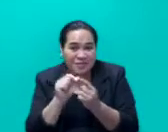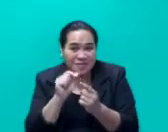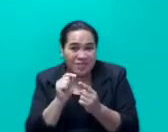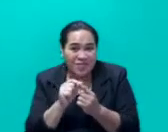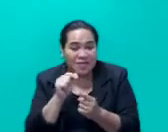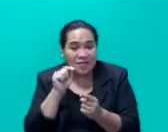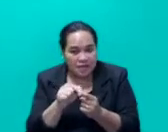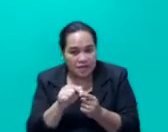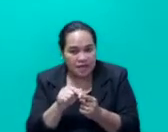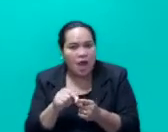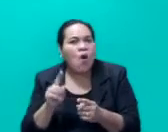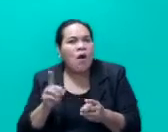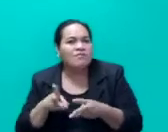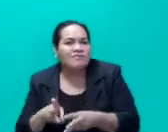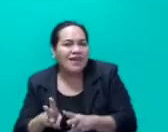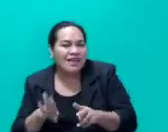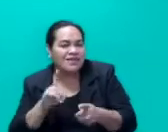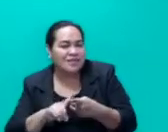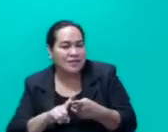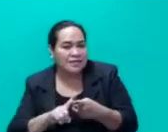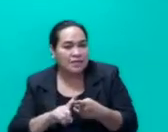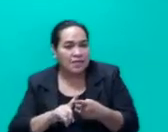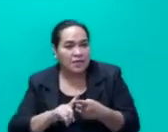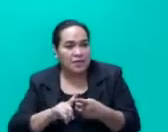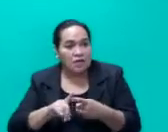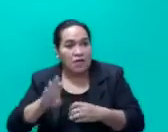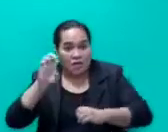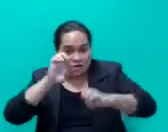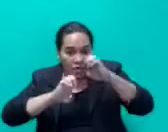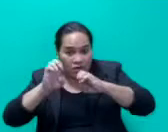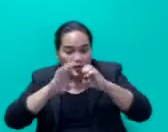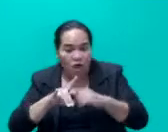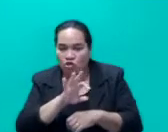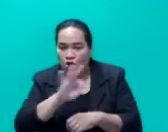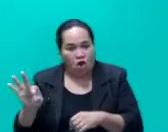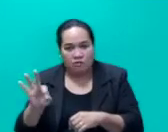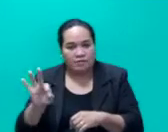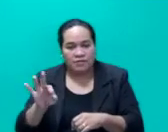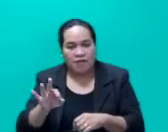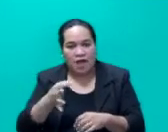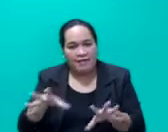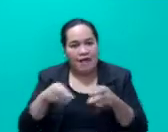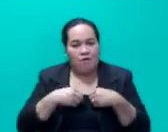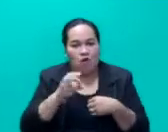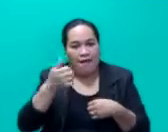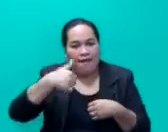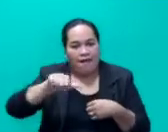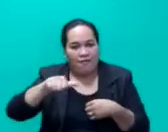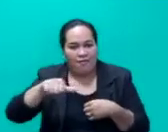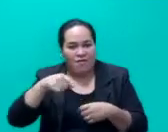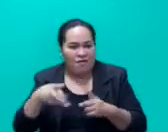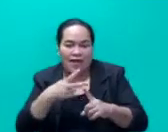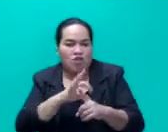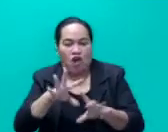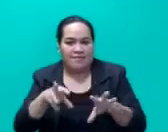evaluation mechanisms include the evaluation of the zero-tolerance violence-free communities, the internal evaluation of the